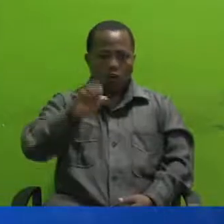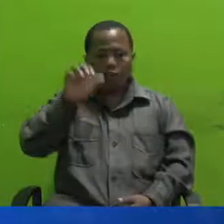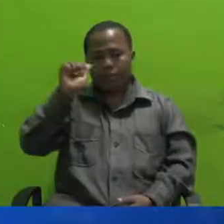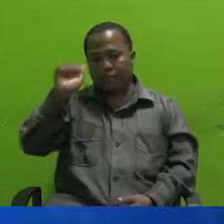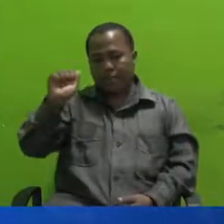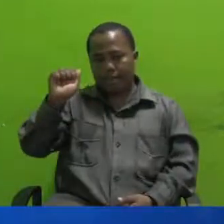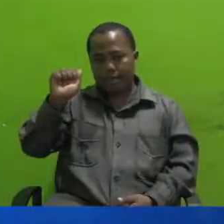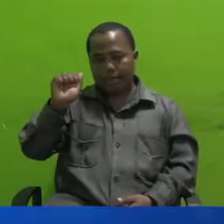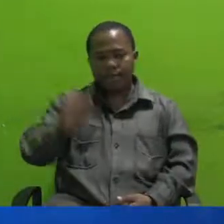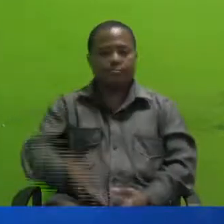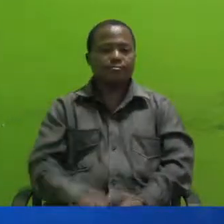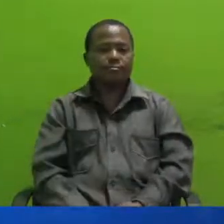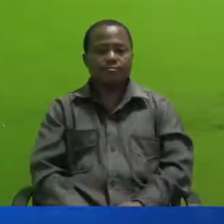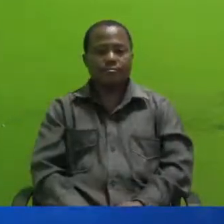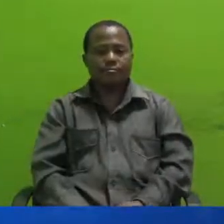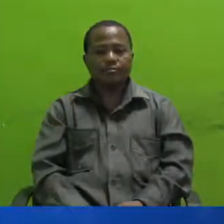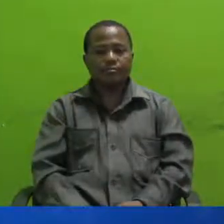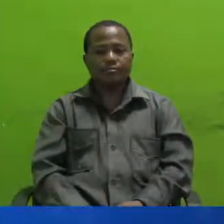A